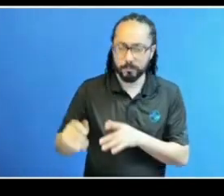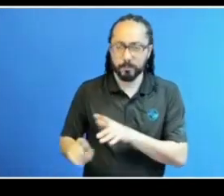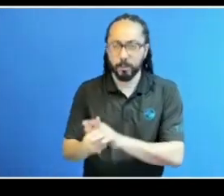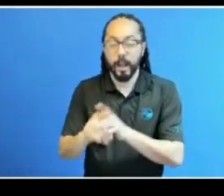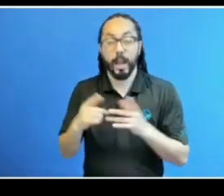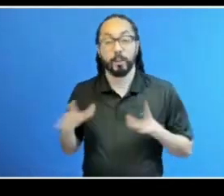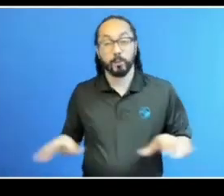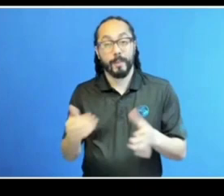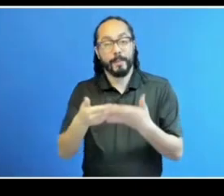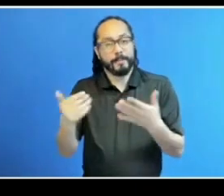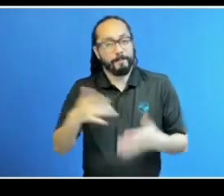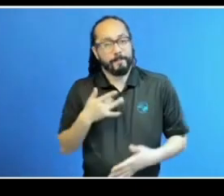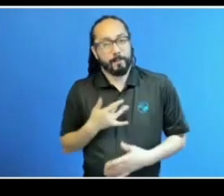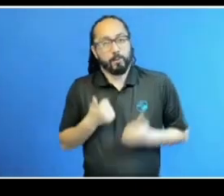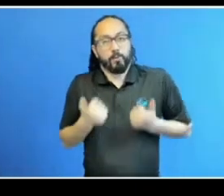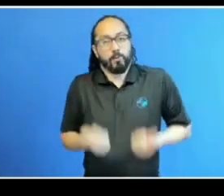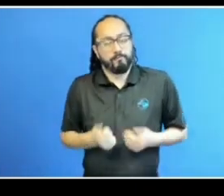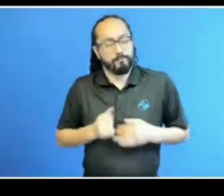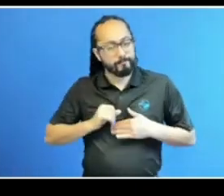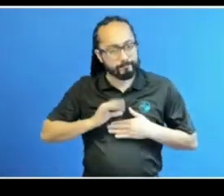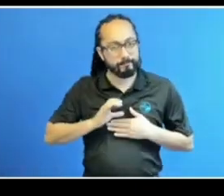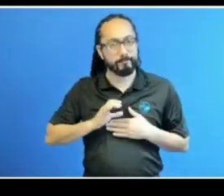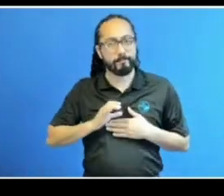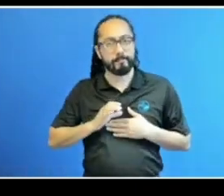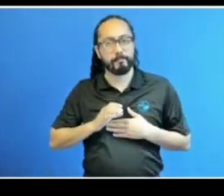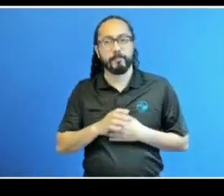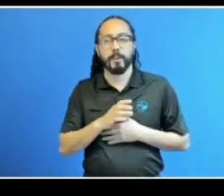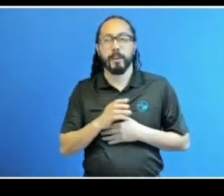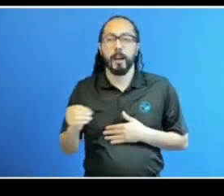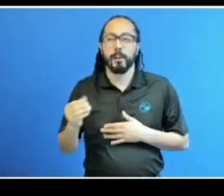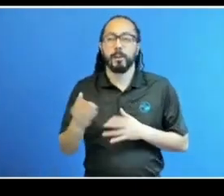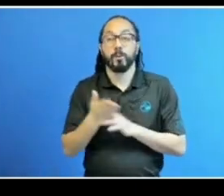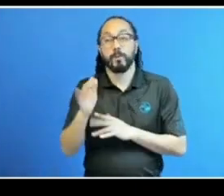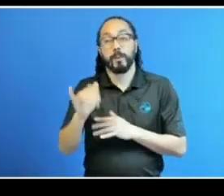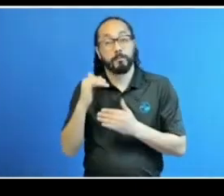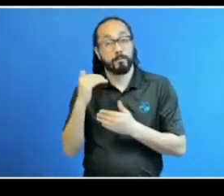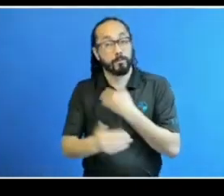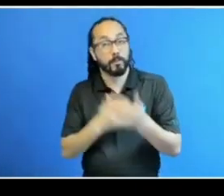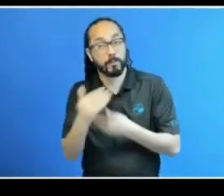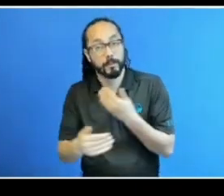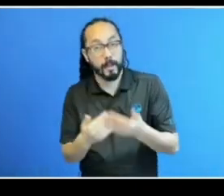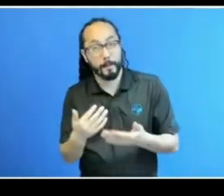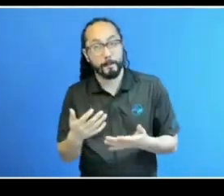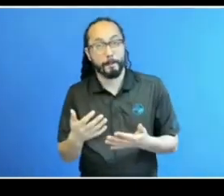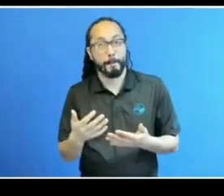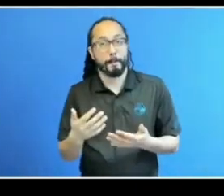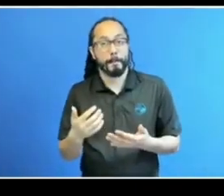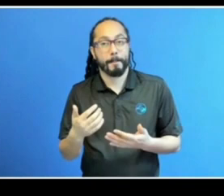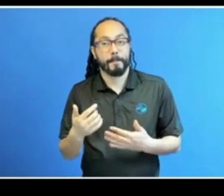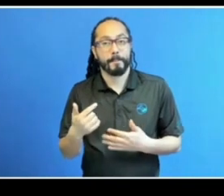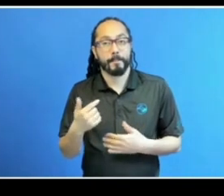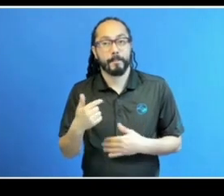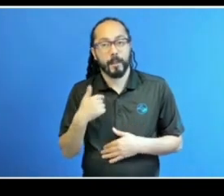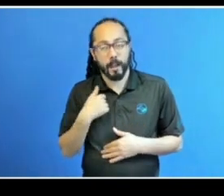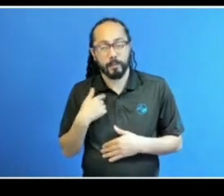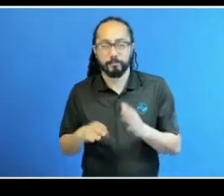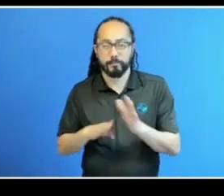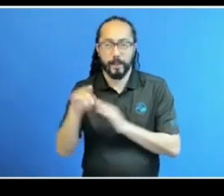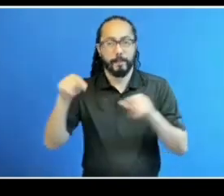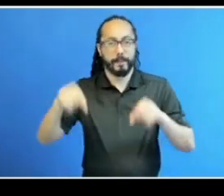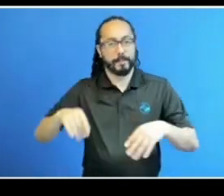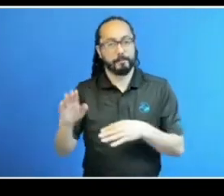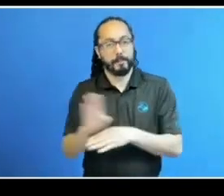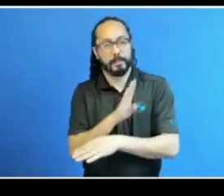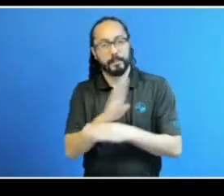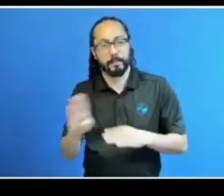me. And I think just organically through that process, I've been able to build this business